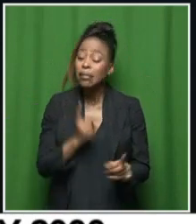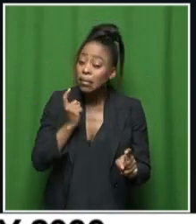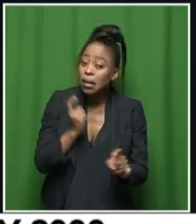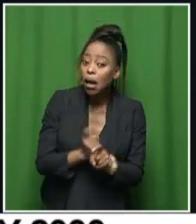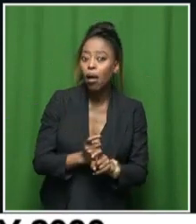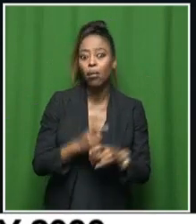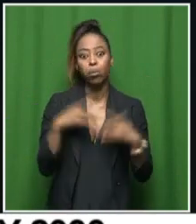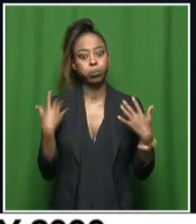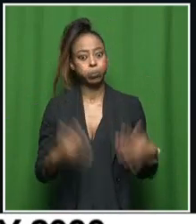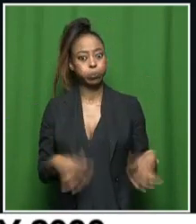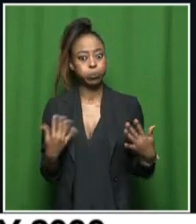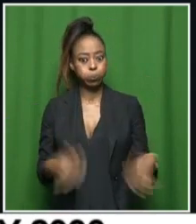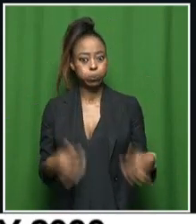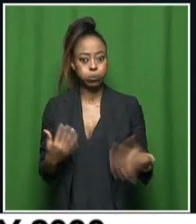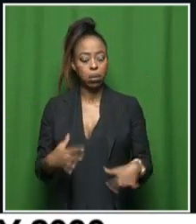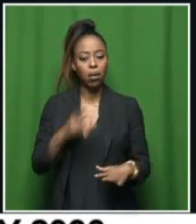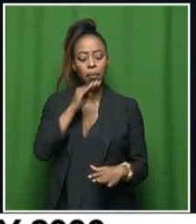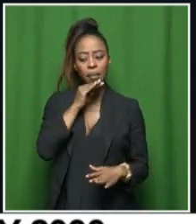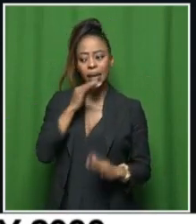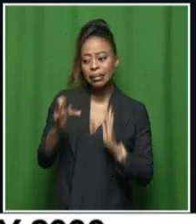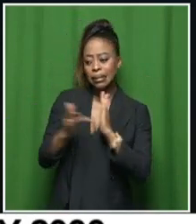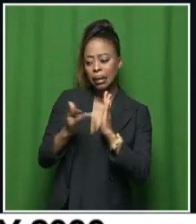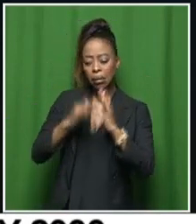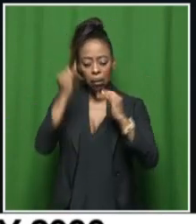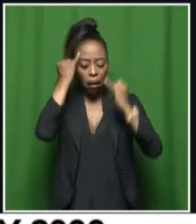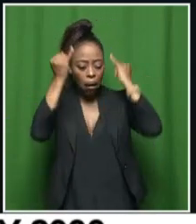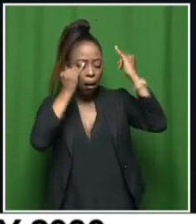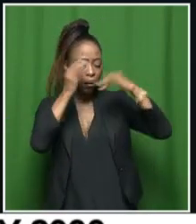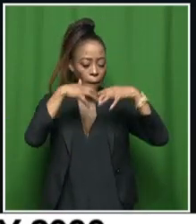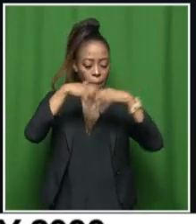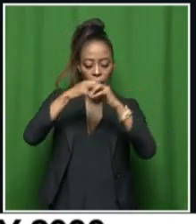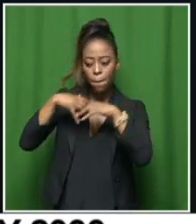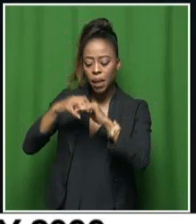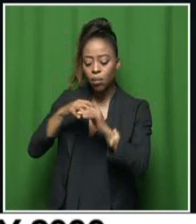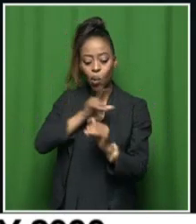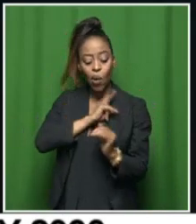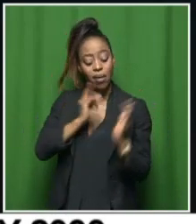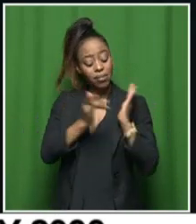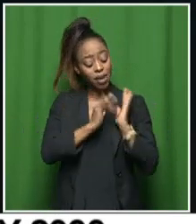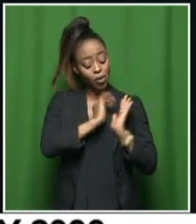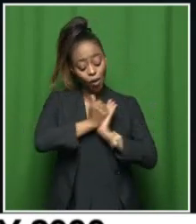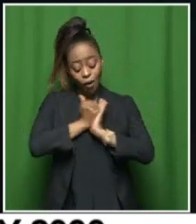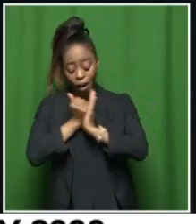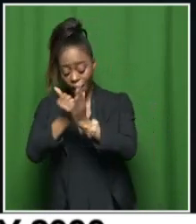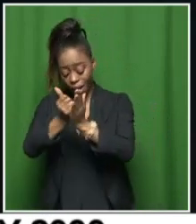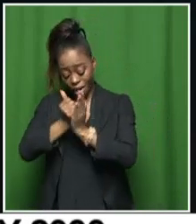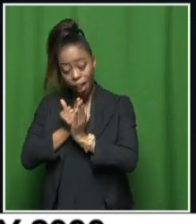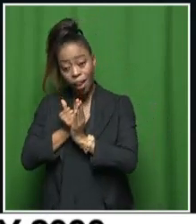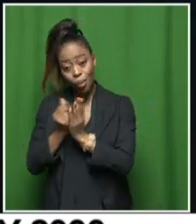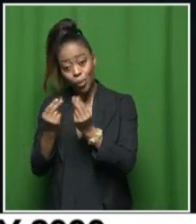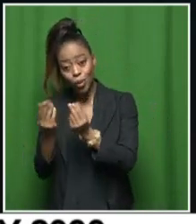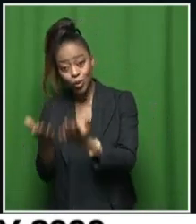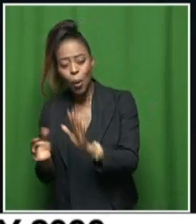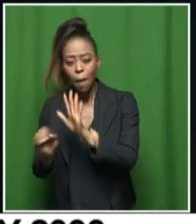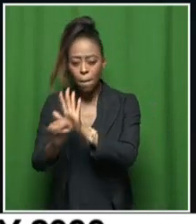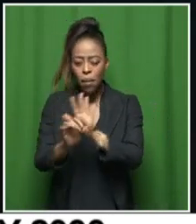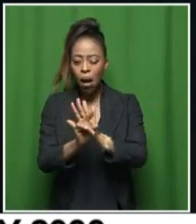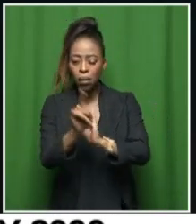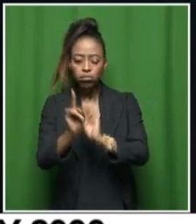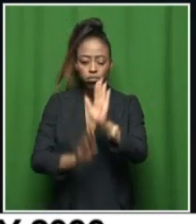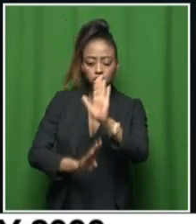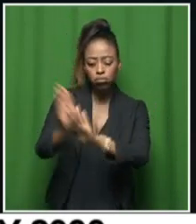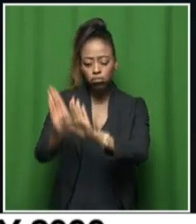difficult. We need to find technologies that enable us to do that. And so markets are developing. That's certainly an